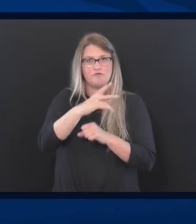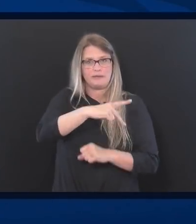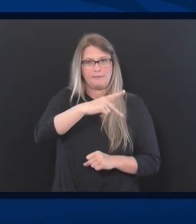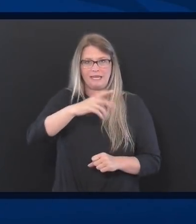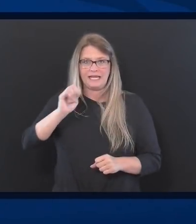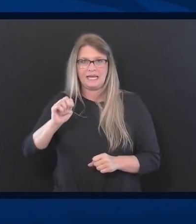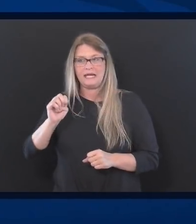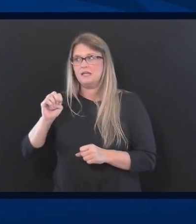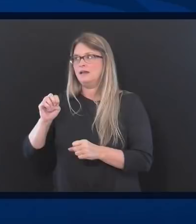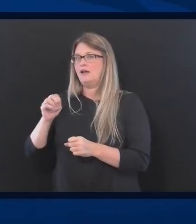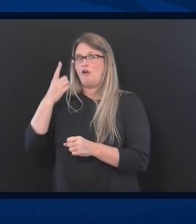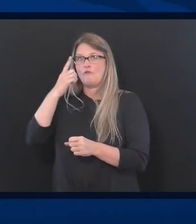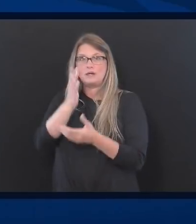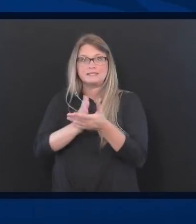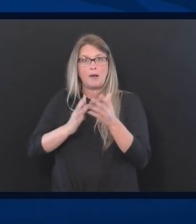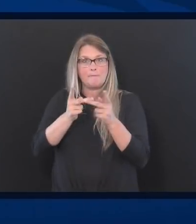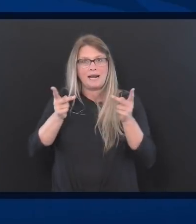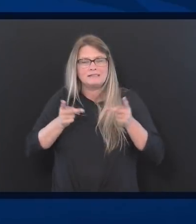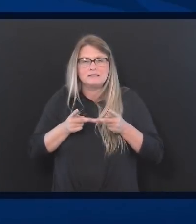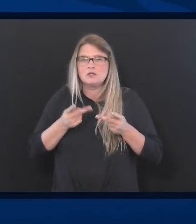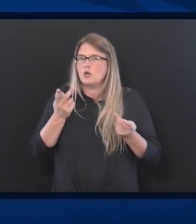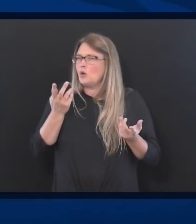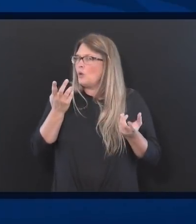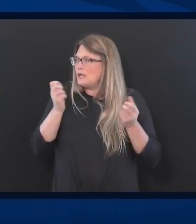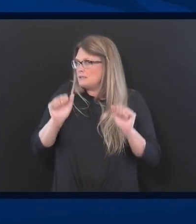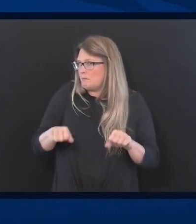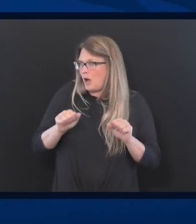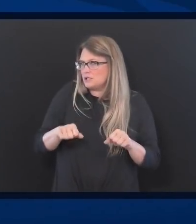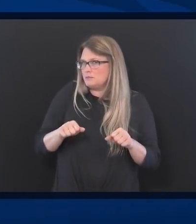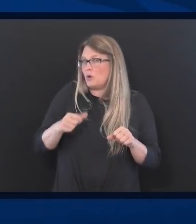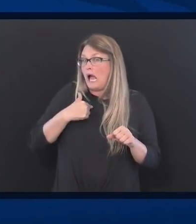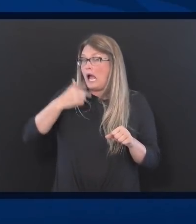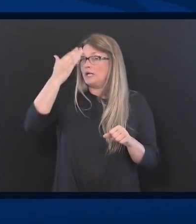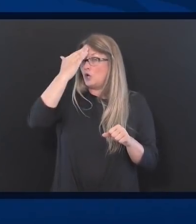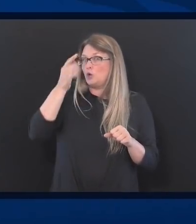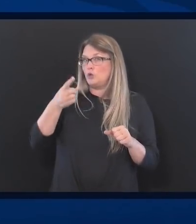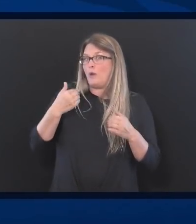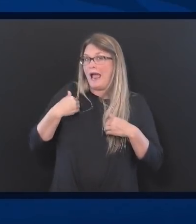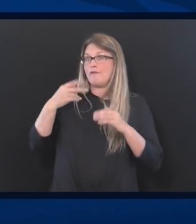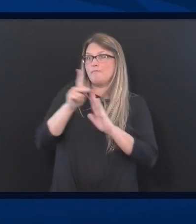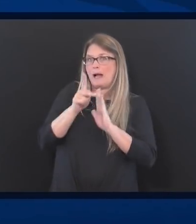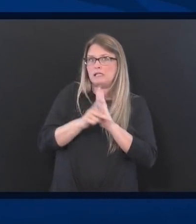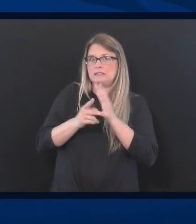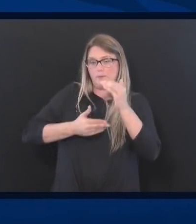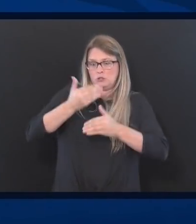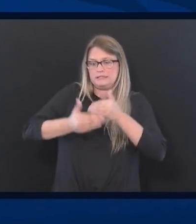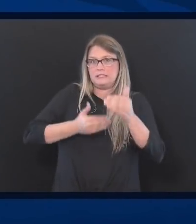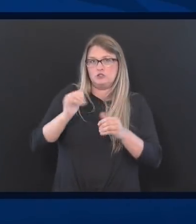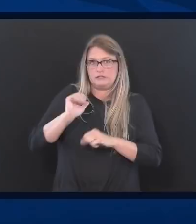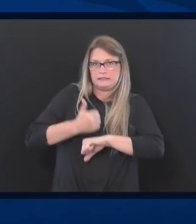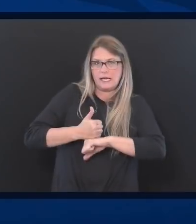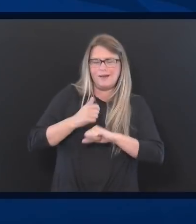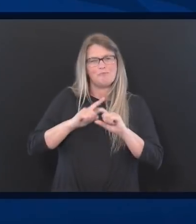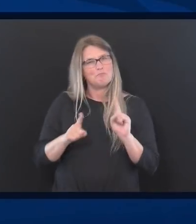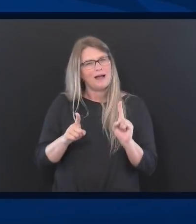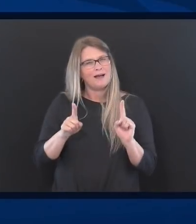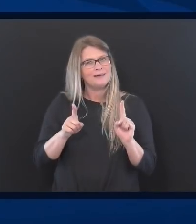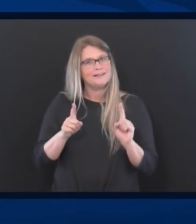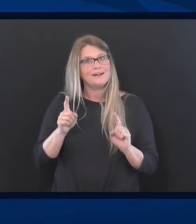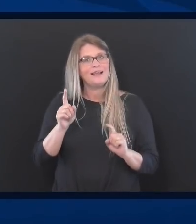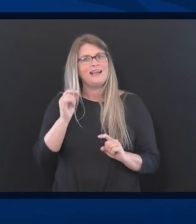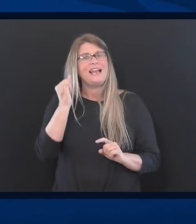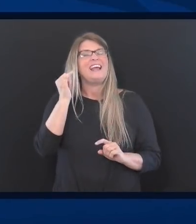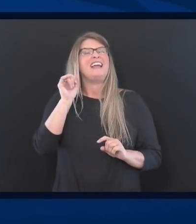other places are not. Is it possible, I know that you guys have said you have policies and procedures in place, but is it possible that